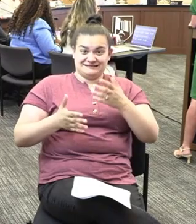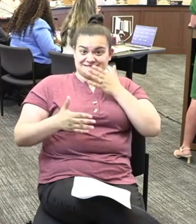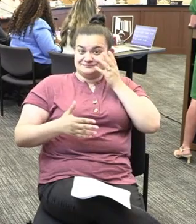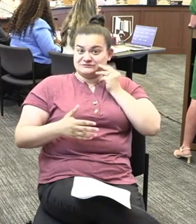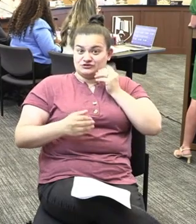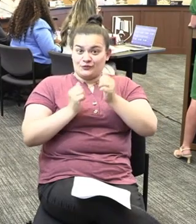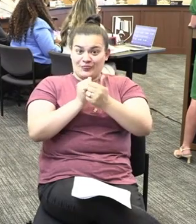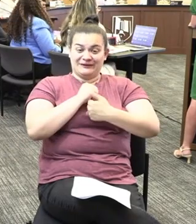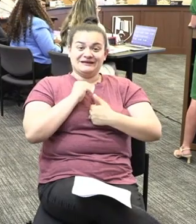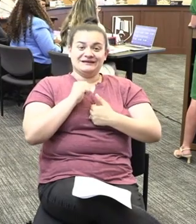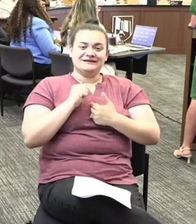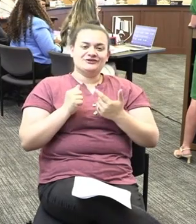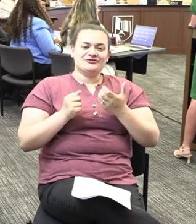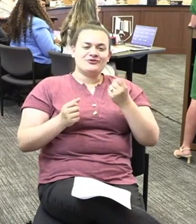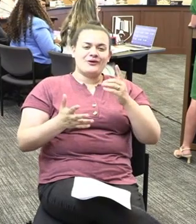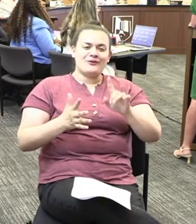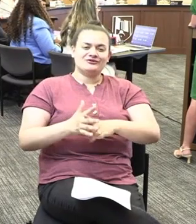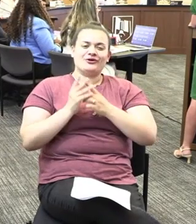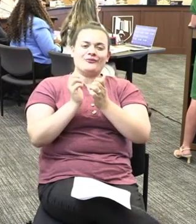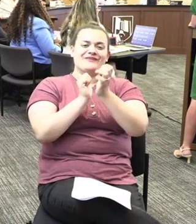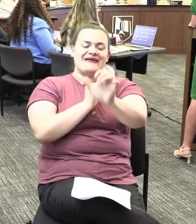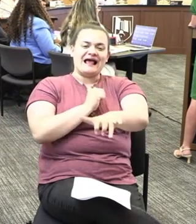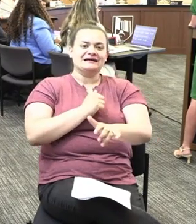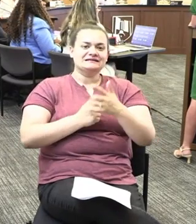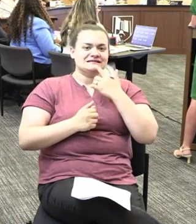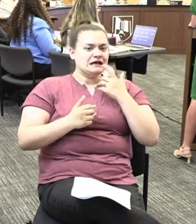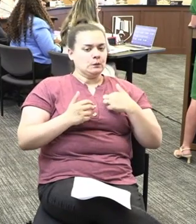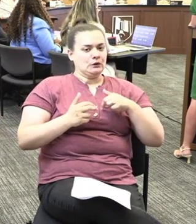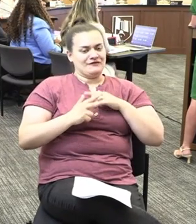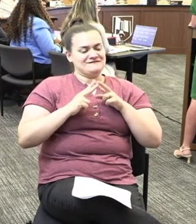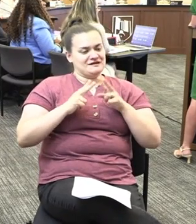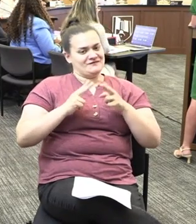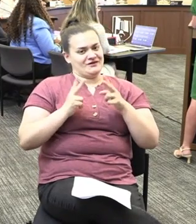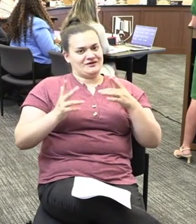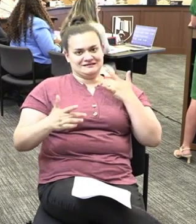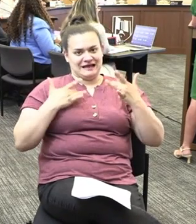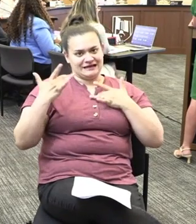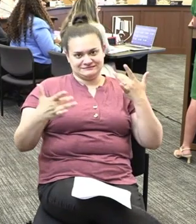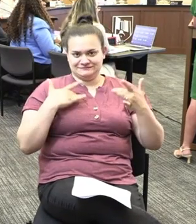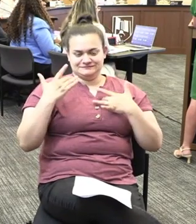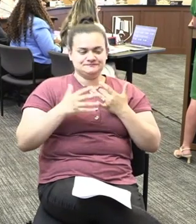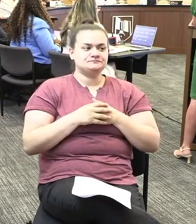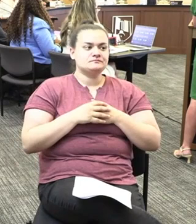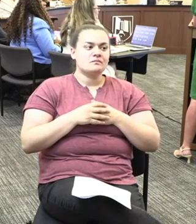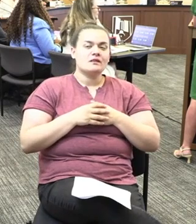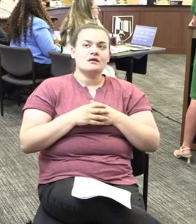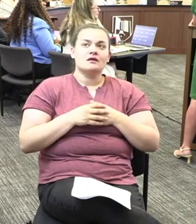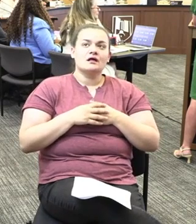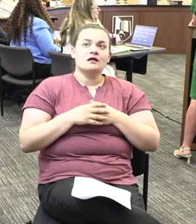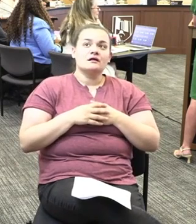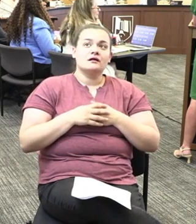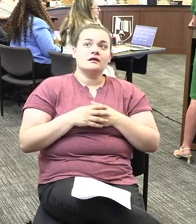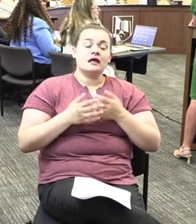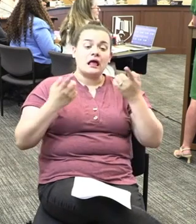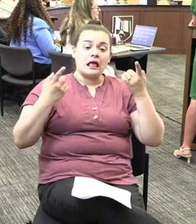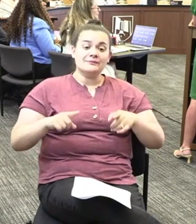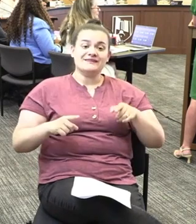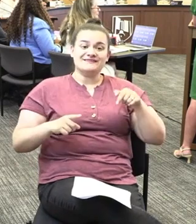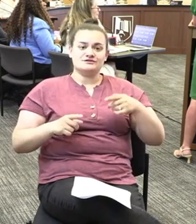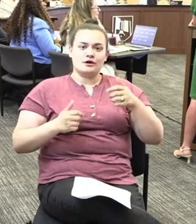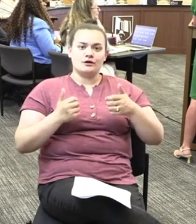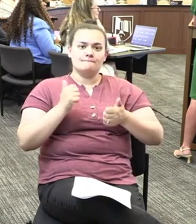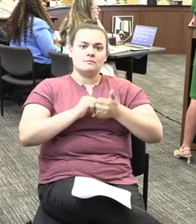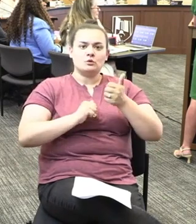So wanted to start with that and say we're very, very excited. This results in our highest year